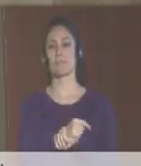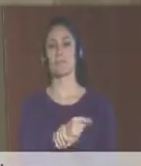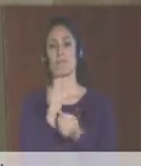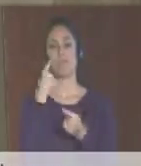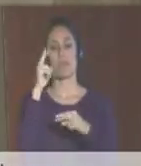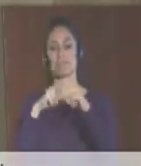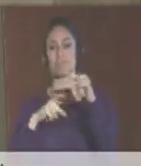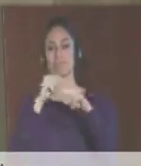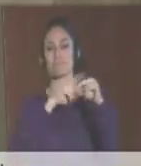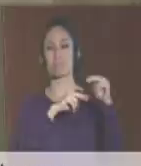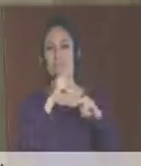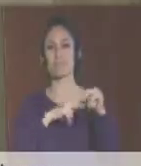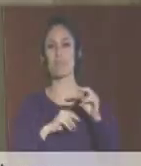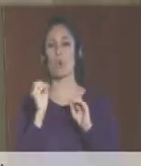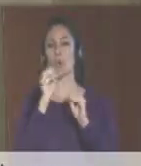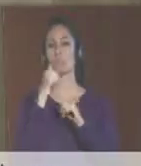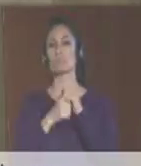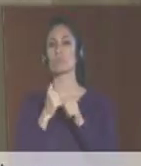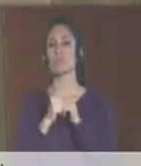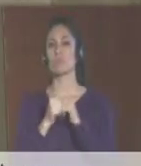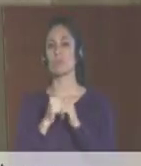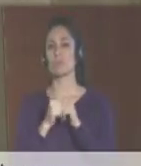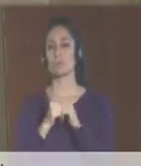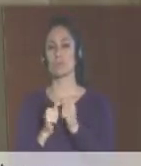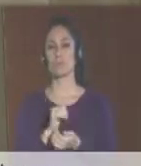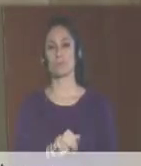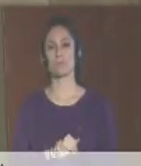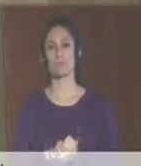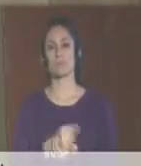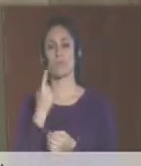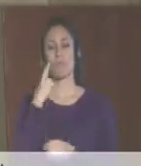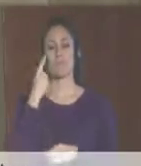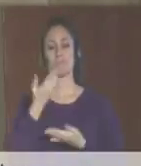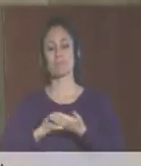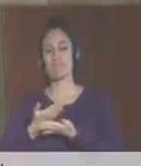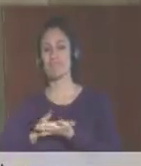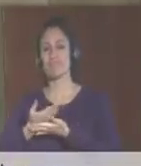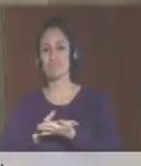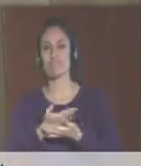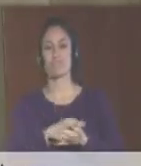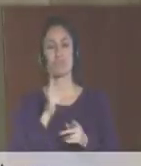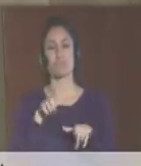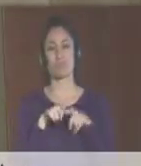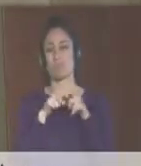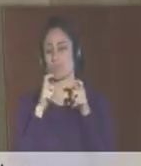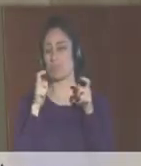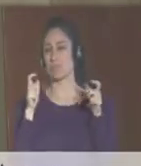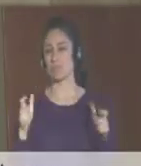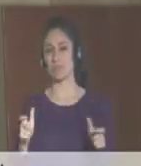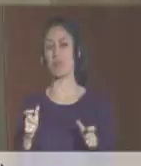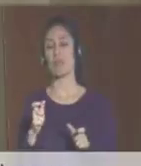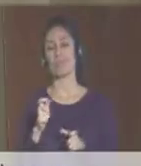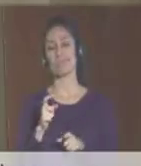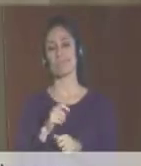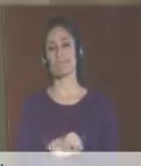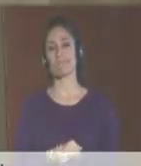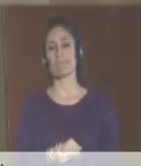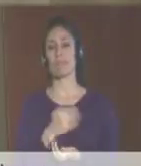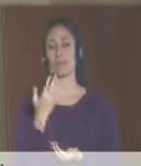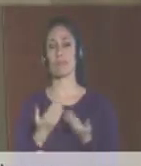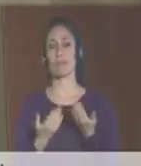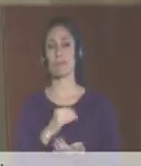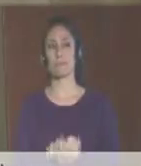works, they have such huge red tape that there's another